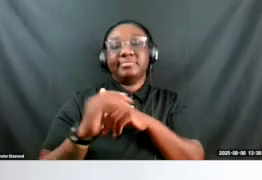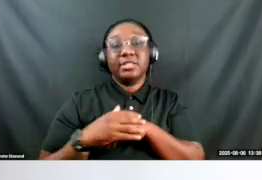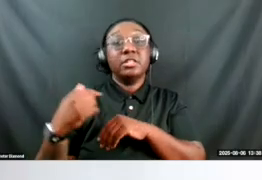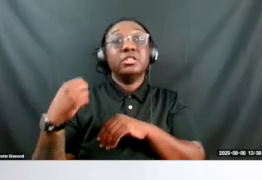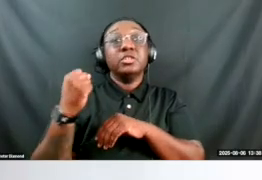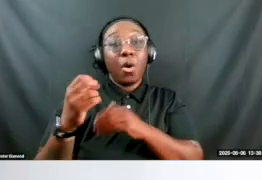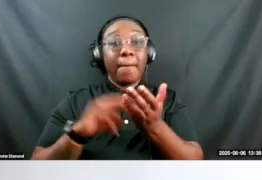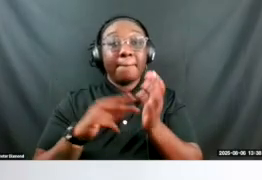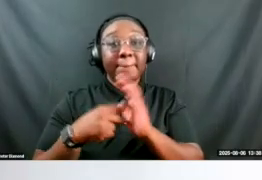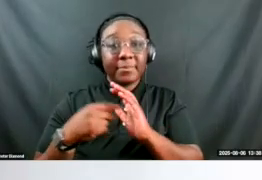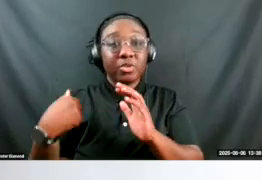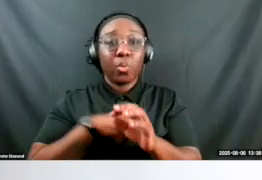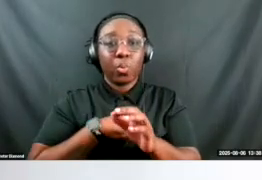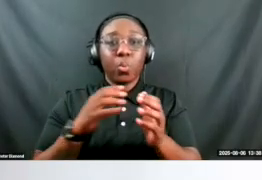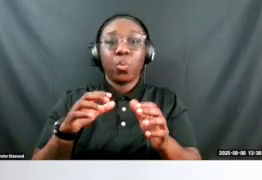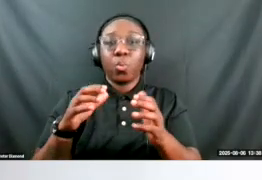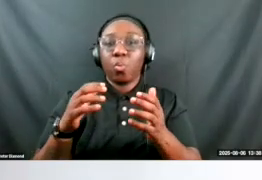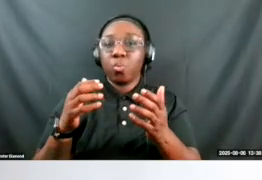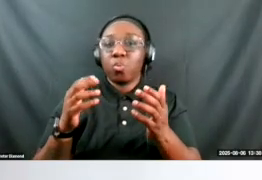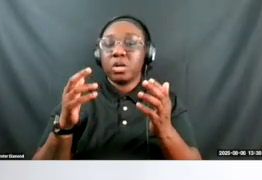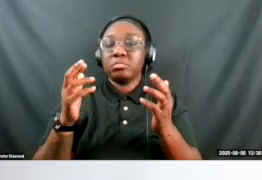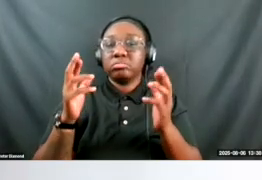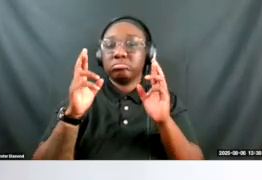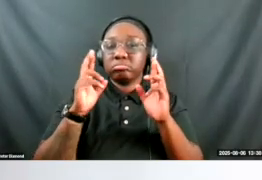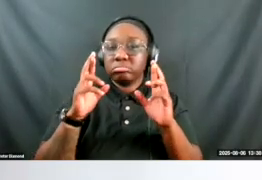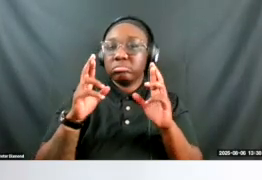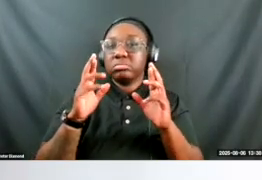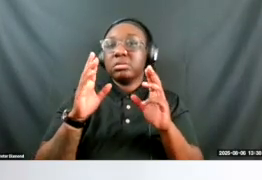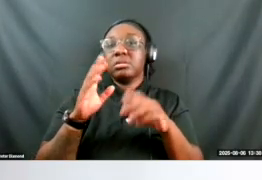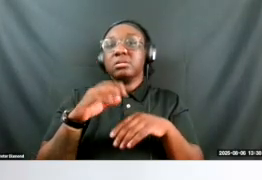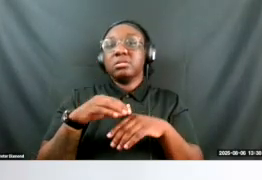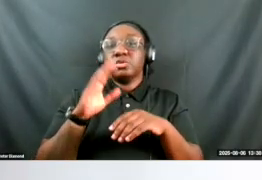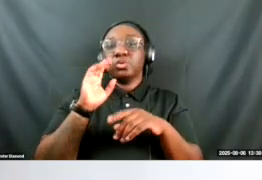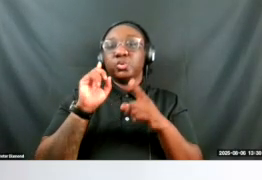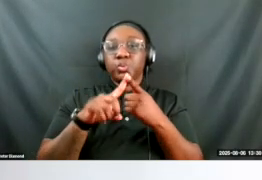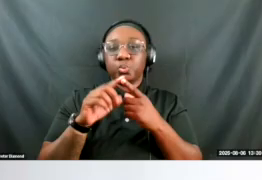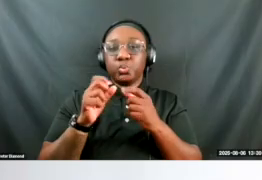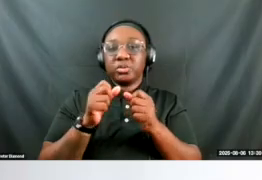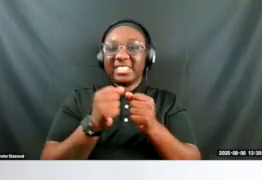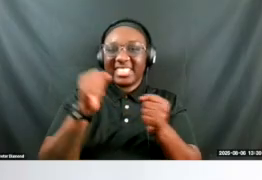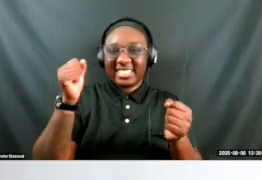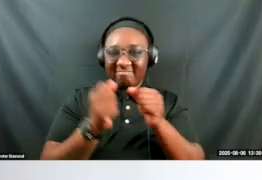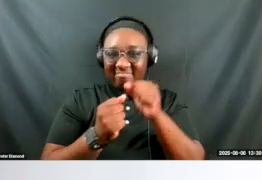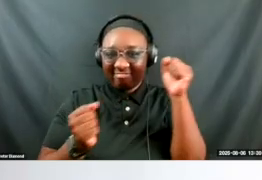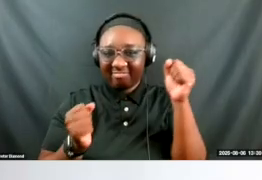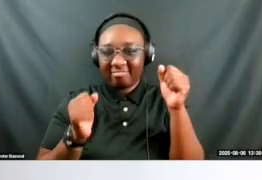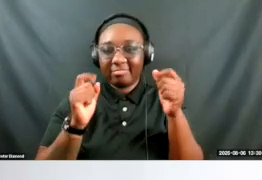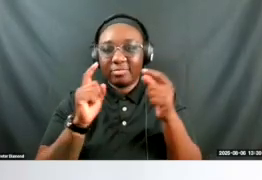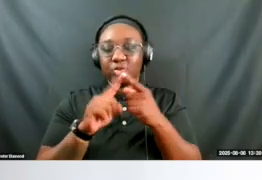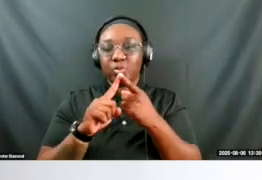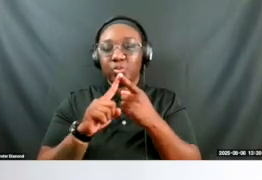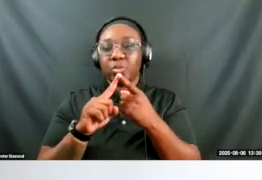additional discussions to identify a clear process for this and collaborate on how we could implement this without too much administrative